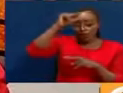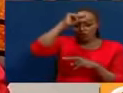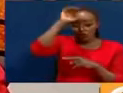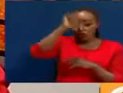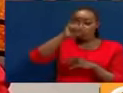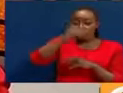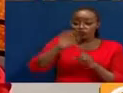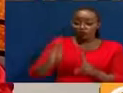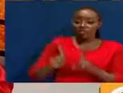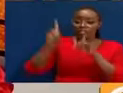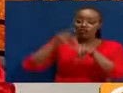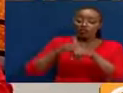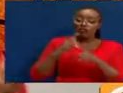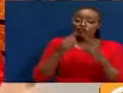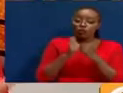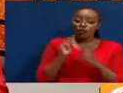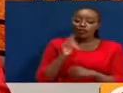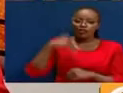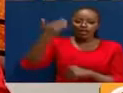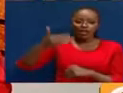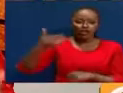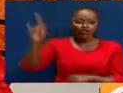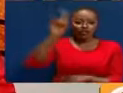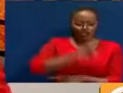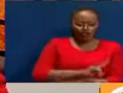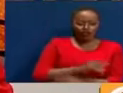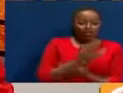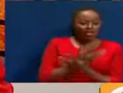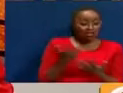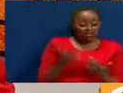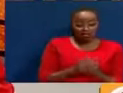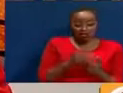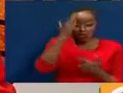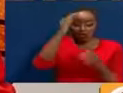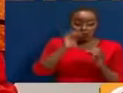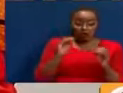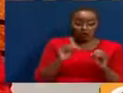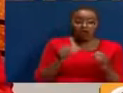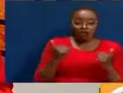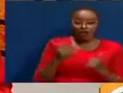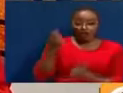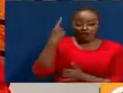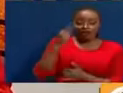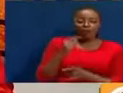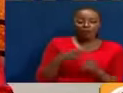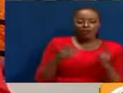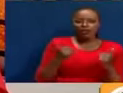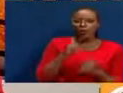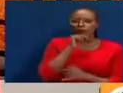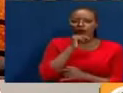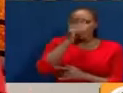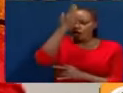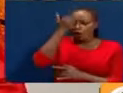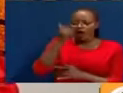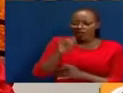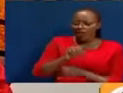could actually dedicate time to talk to us every day on anything. Now I do, and I just wonder why it had to